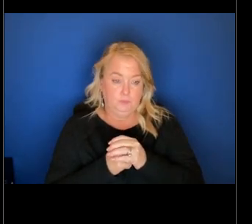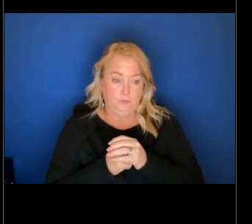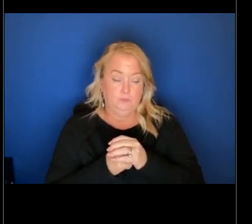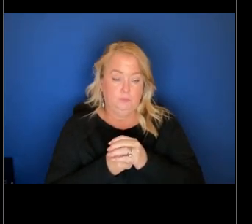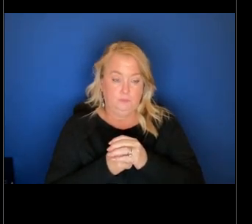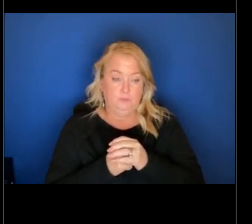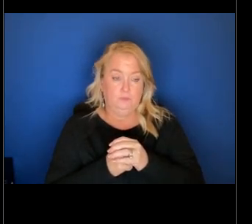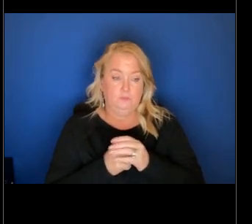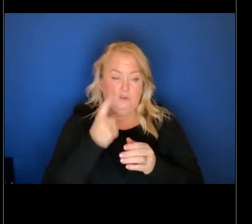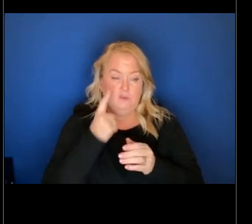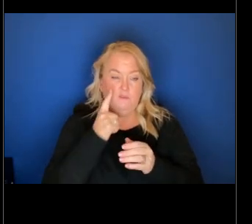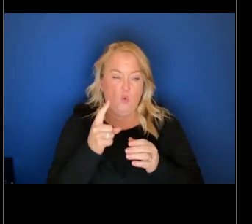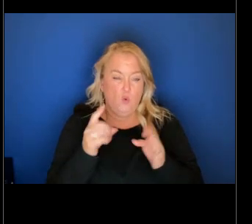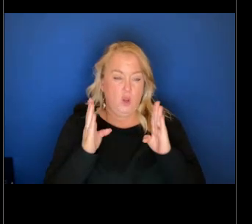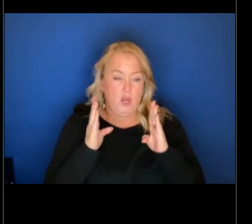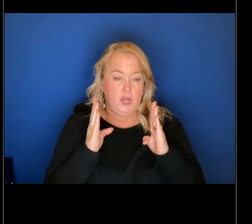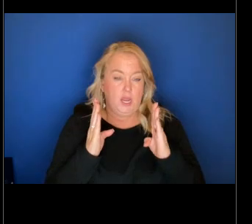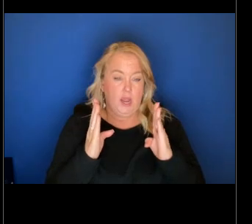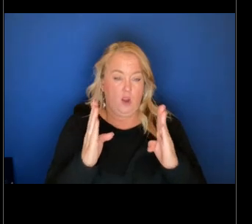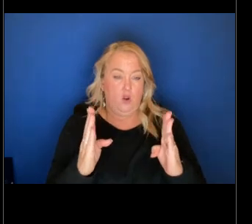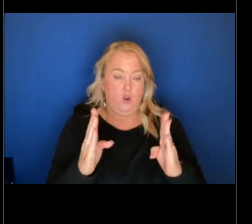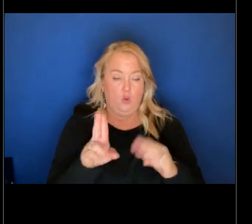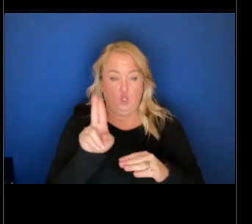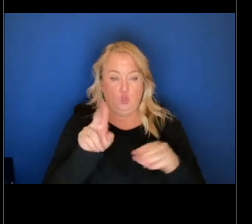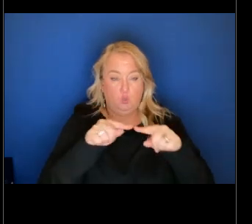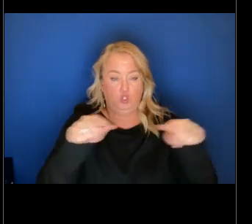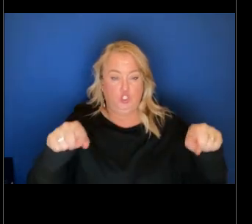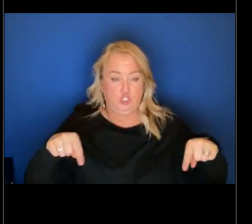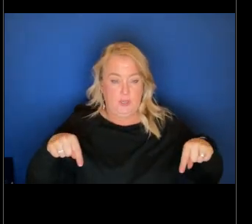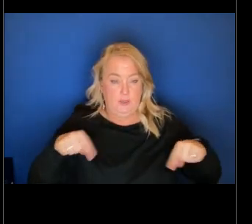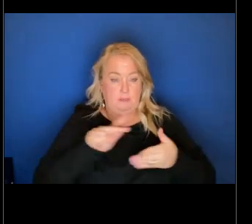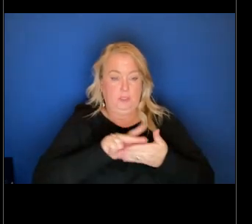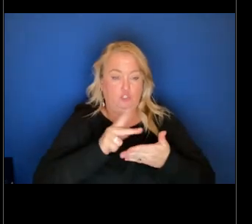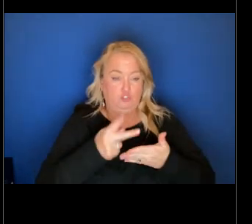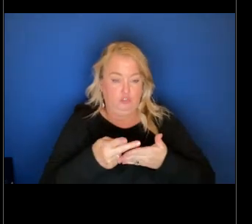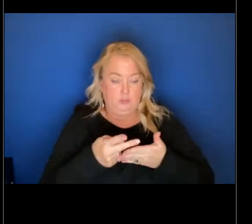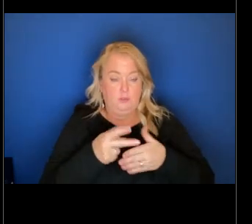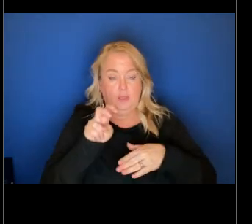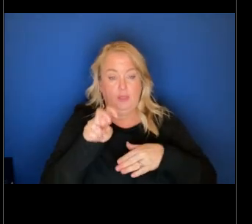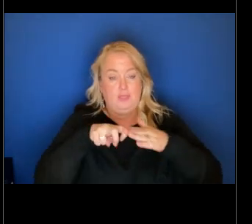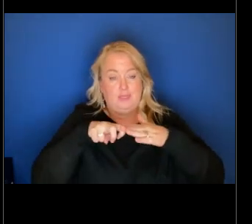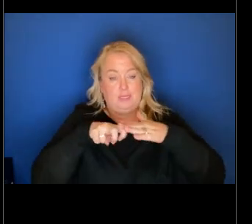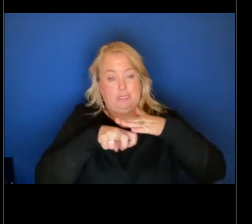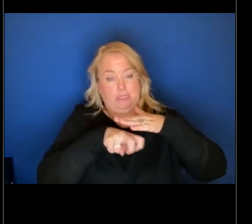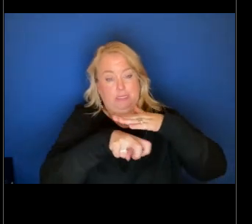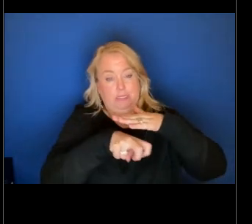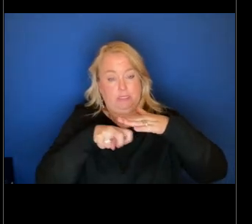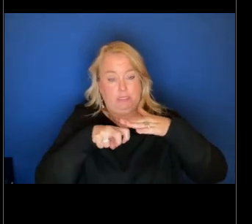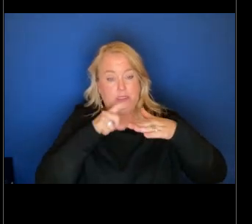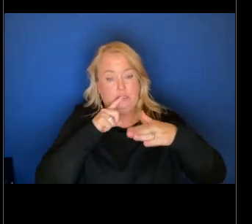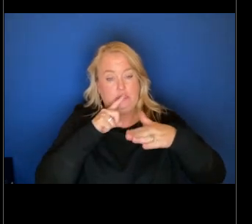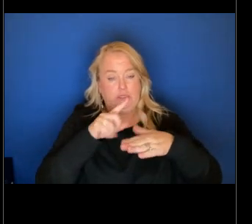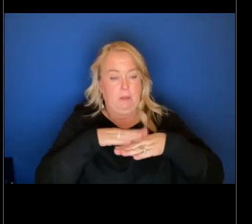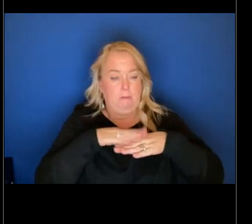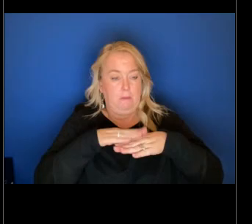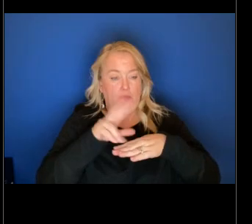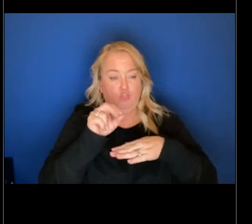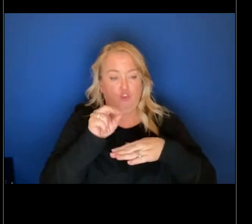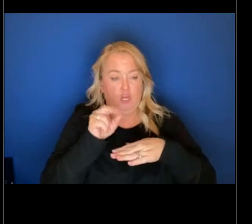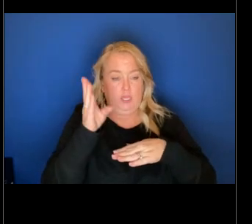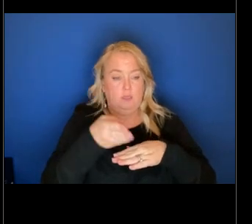There we go. Asks, in narrow U-shaped kitchens, knee space, a minimum of 30 inches wide